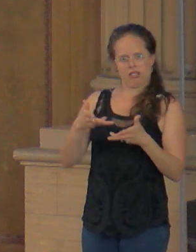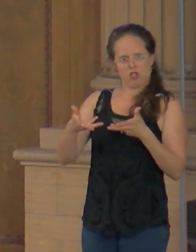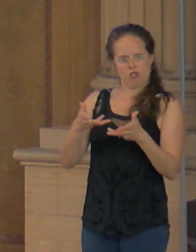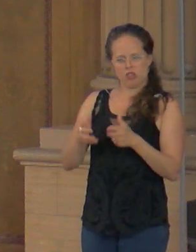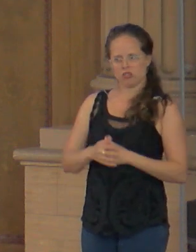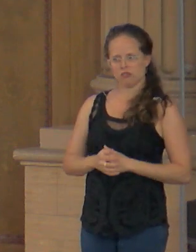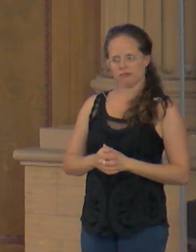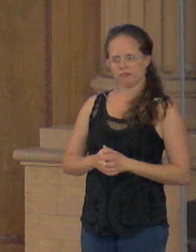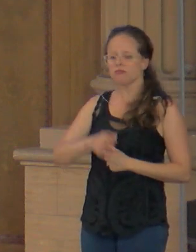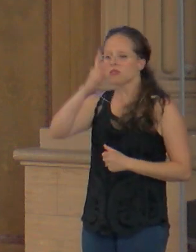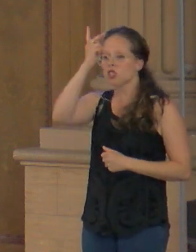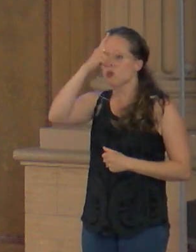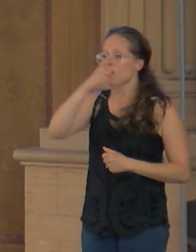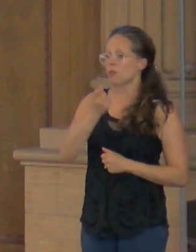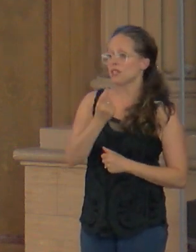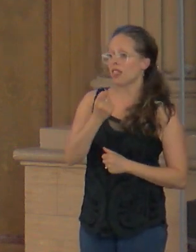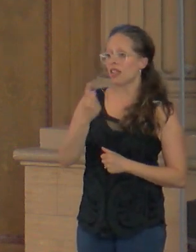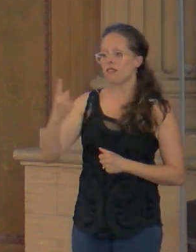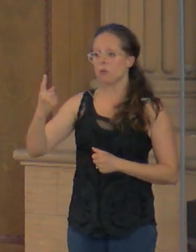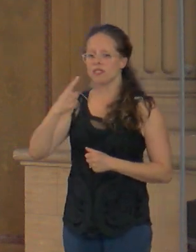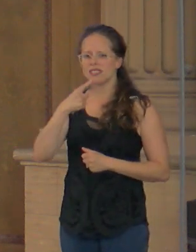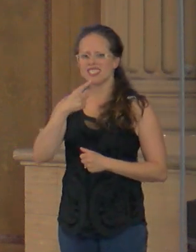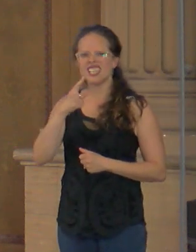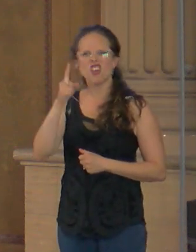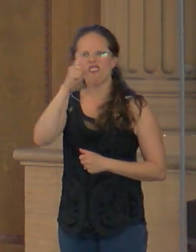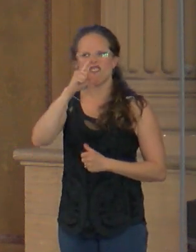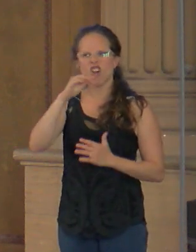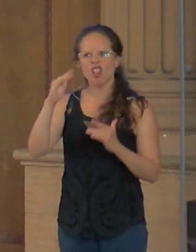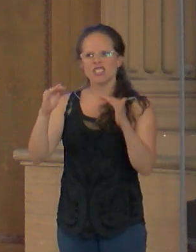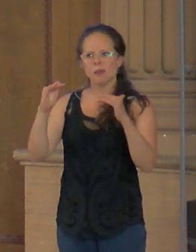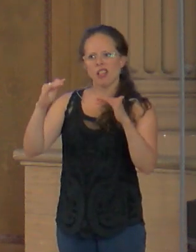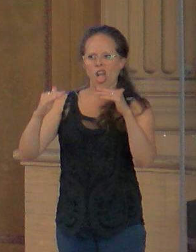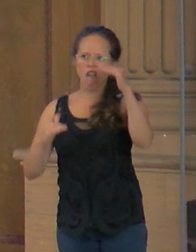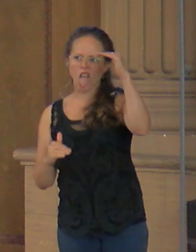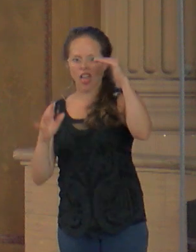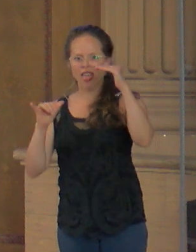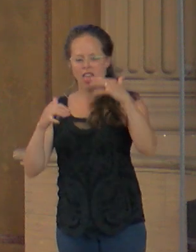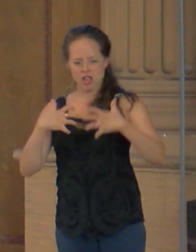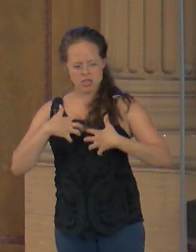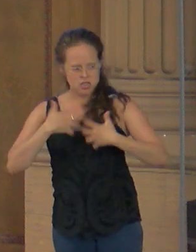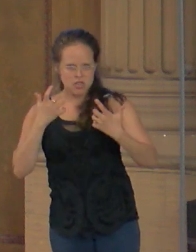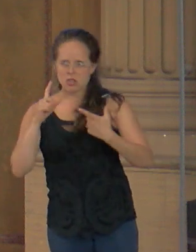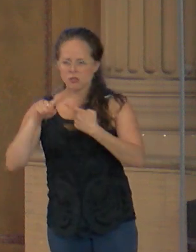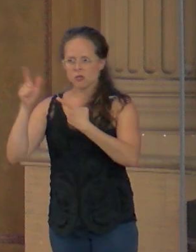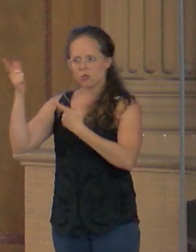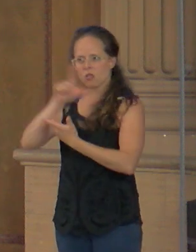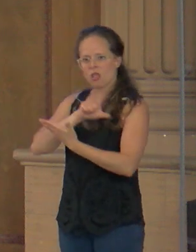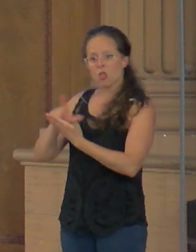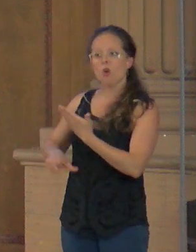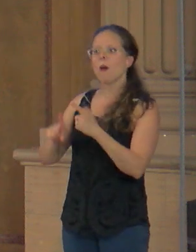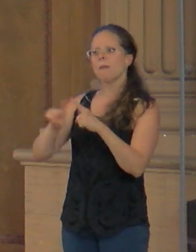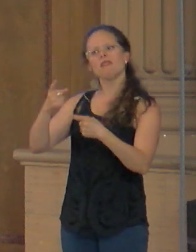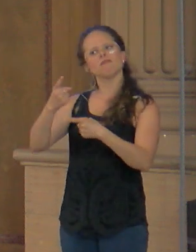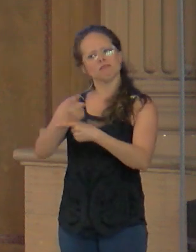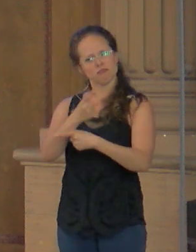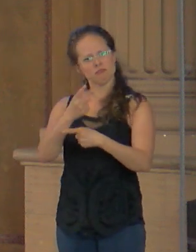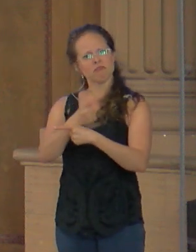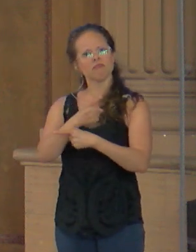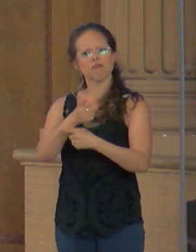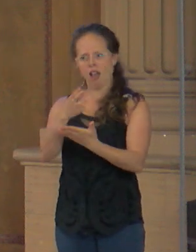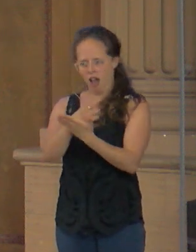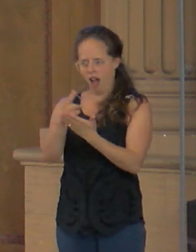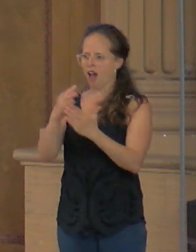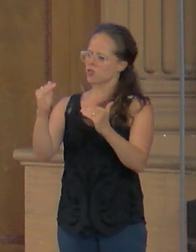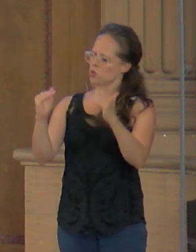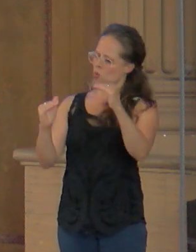Proverbs 11:1 says, "A false balance is an abomination to the Lord, but a just weight is his delight." As